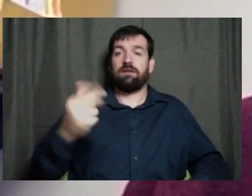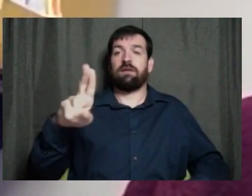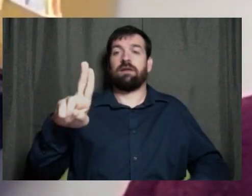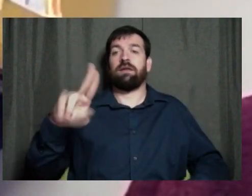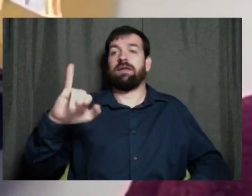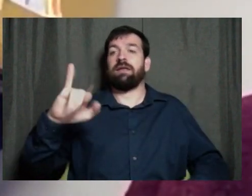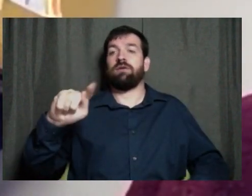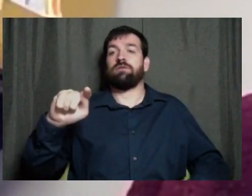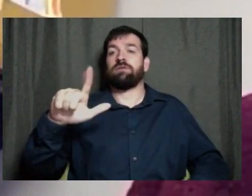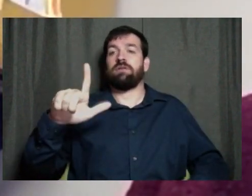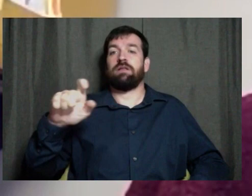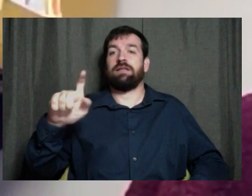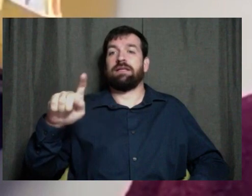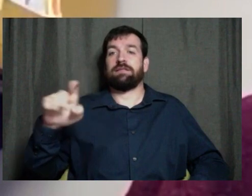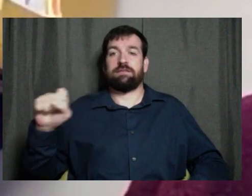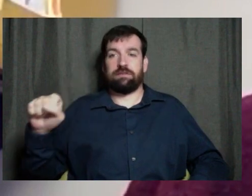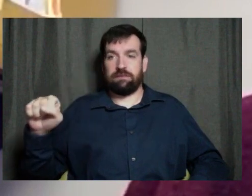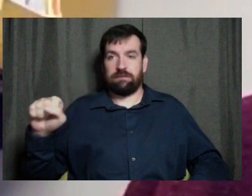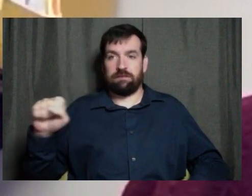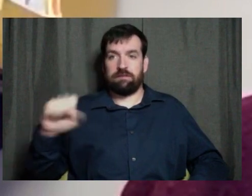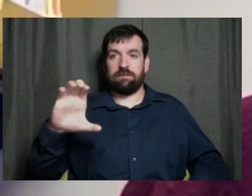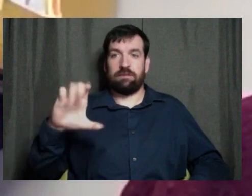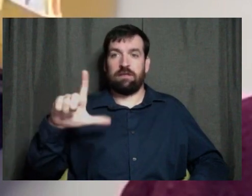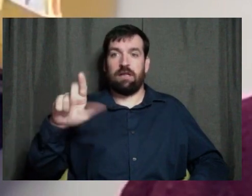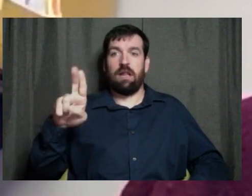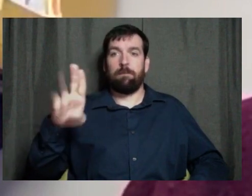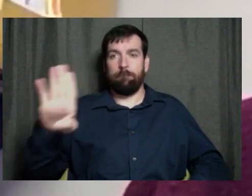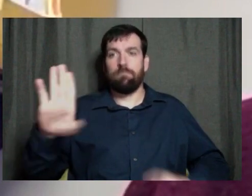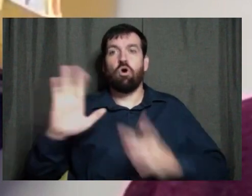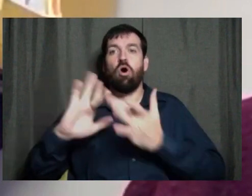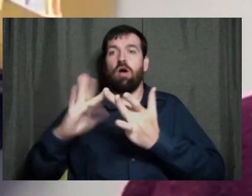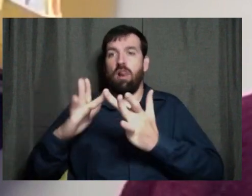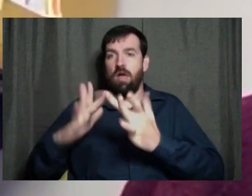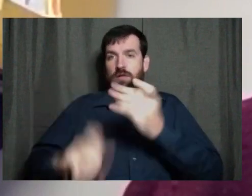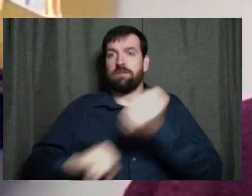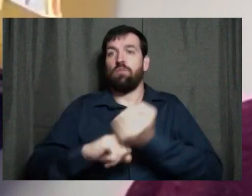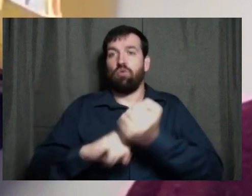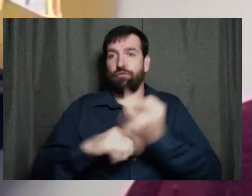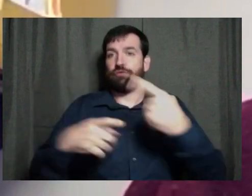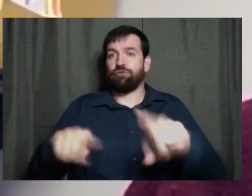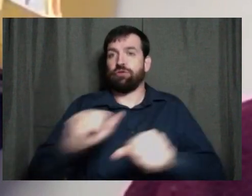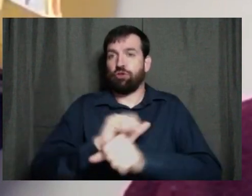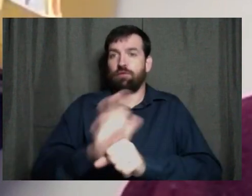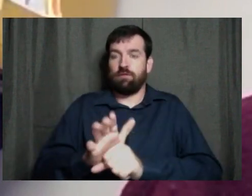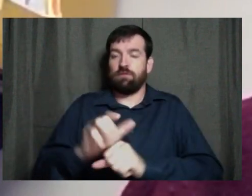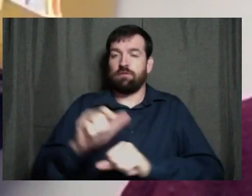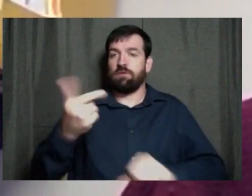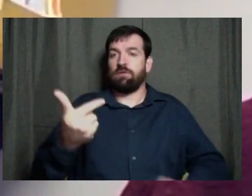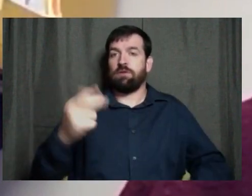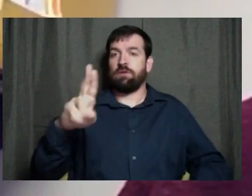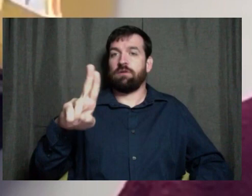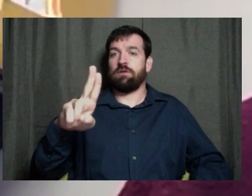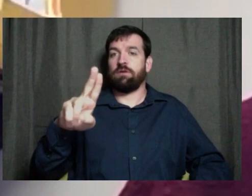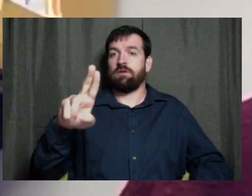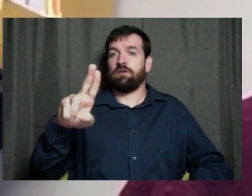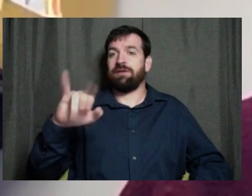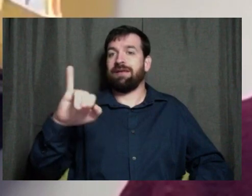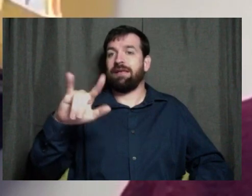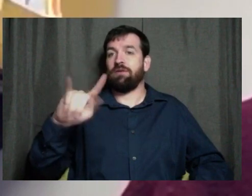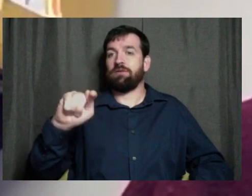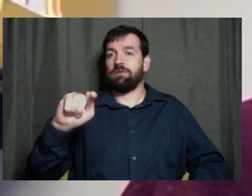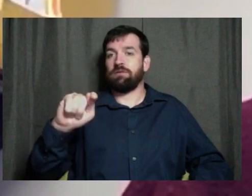I was able to go through 2 online support groups during COVID through Gilda's Club on various